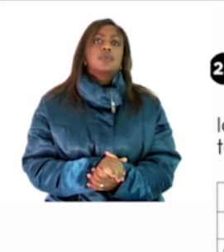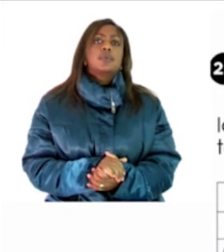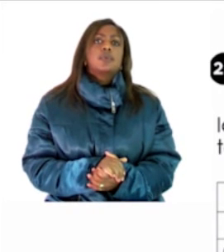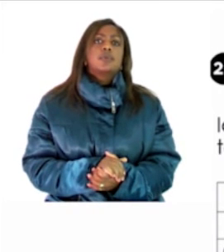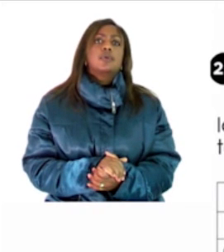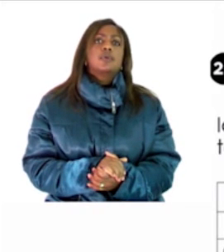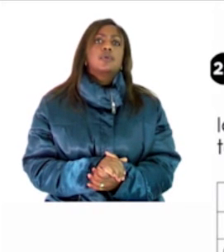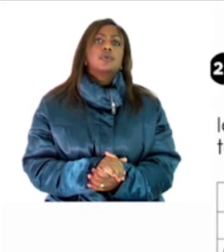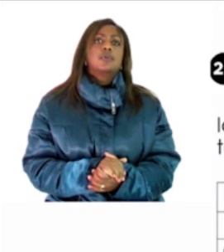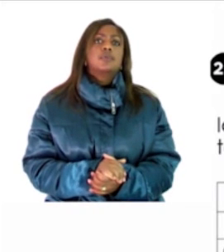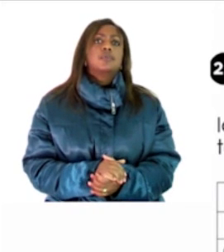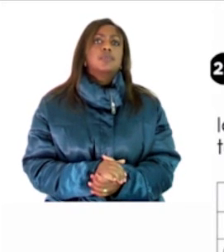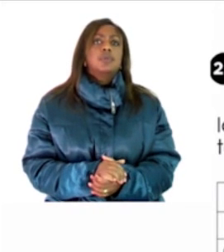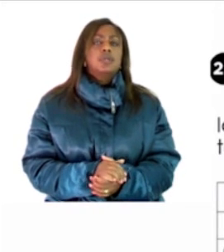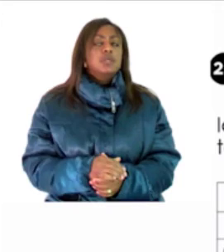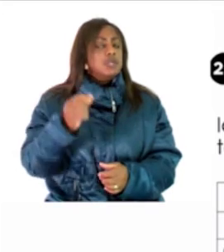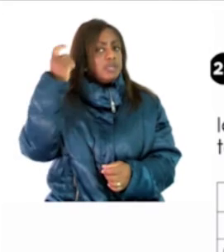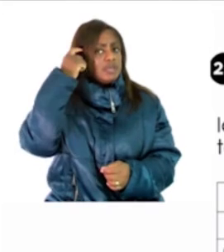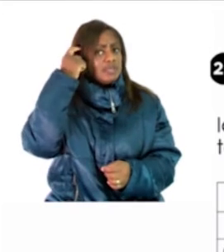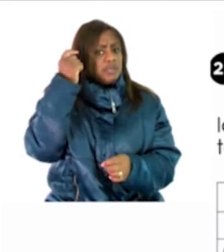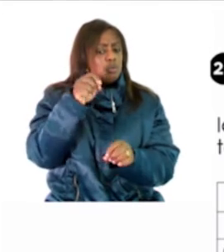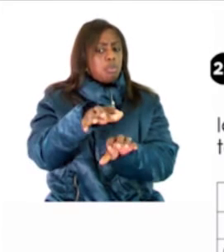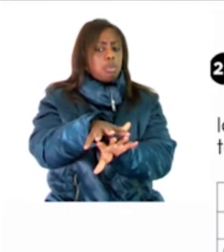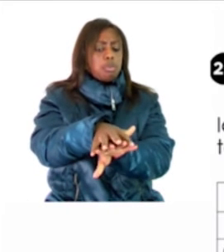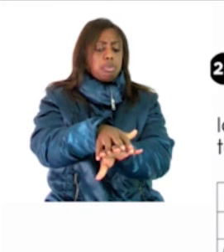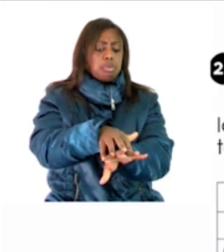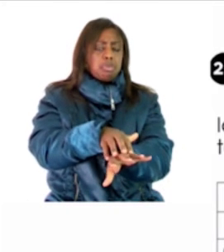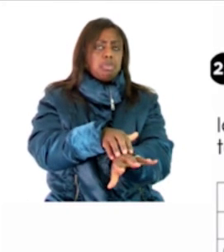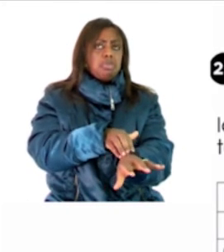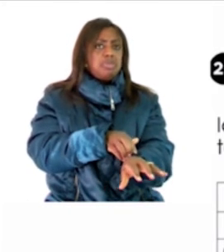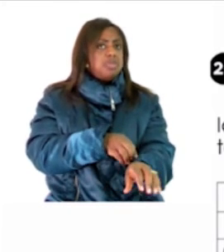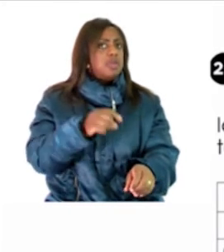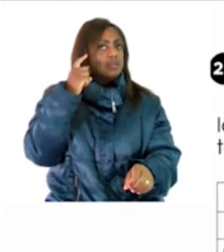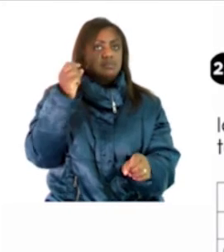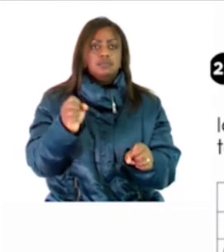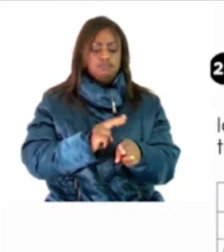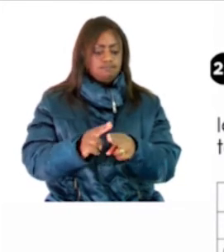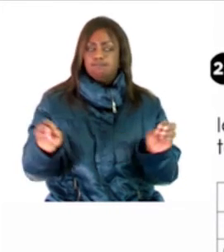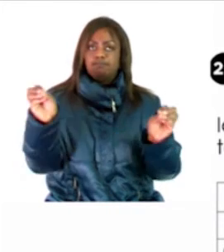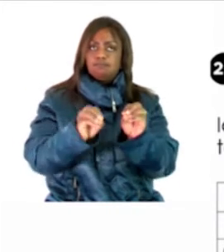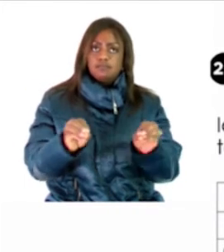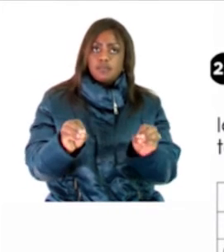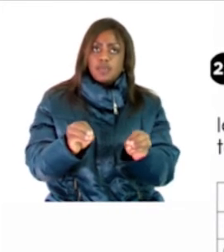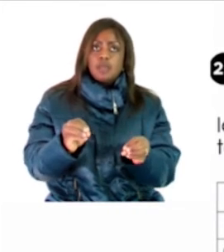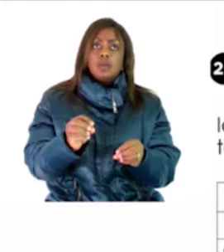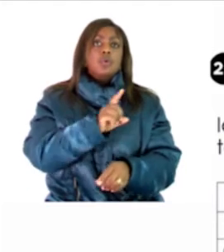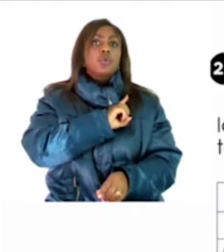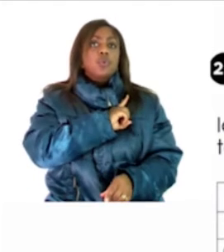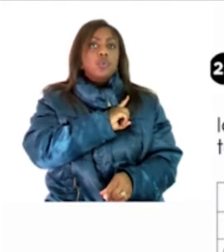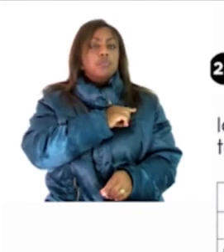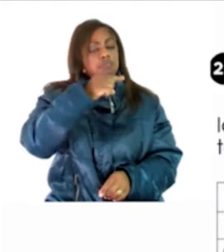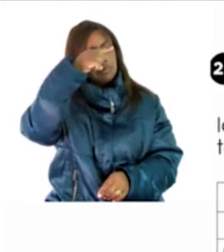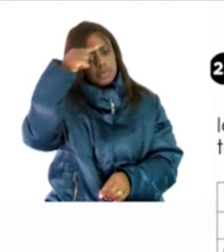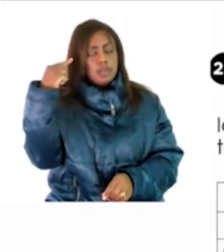Okay? It also slows one reactions and leads to poor judgment. So you realize that when some people get drunk, even